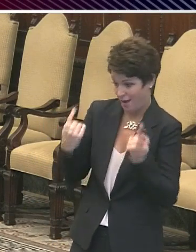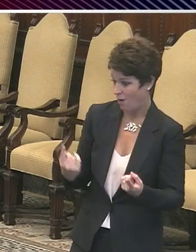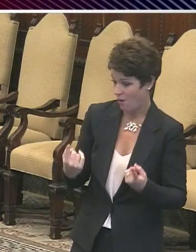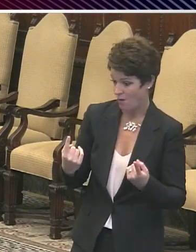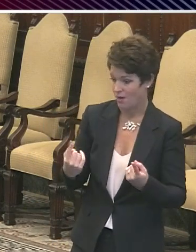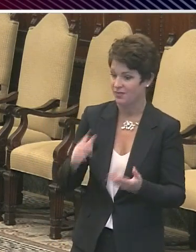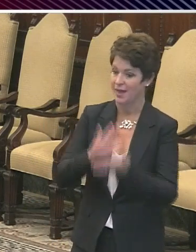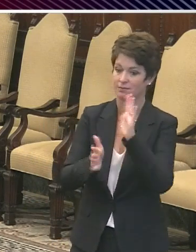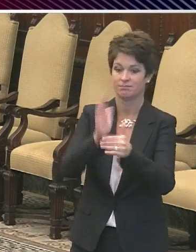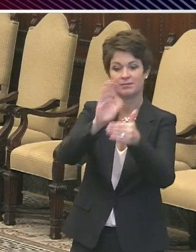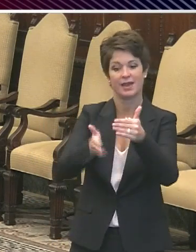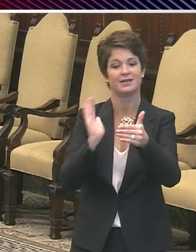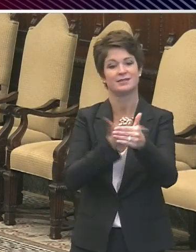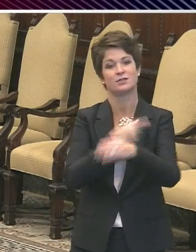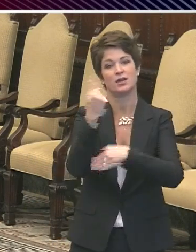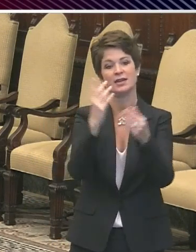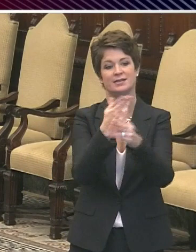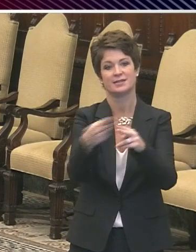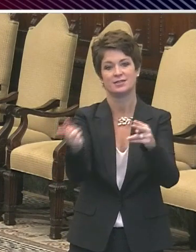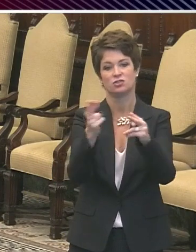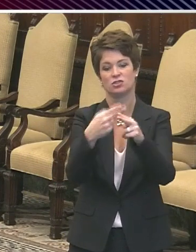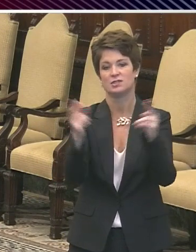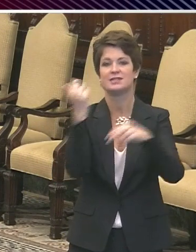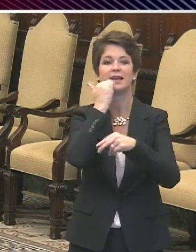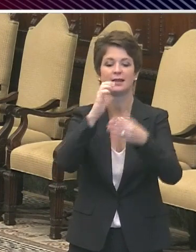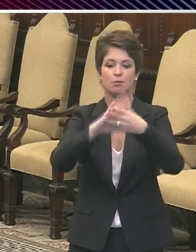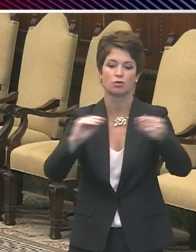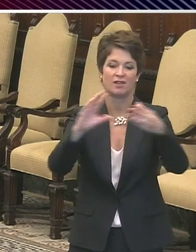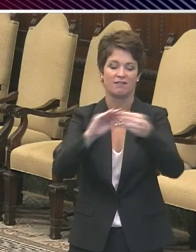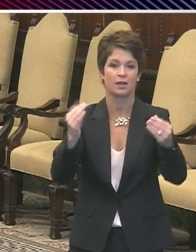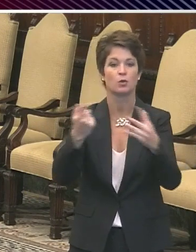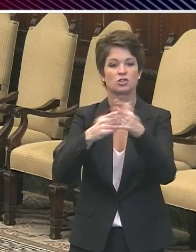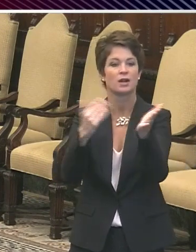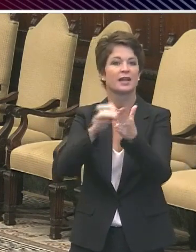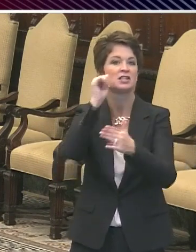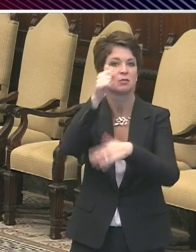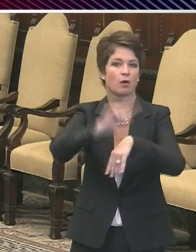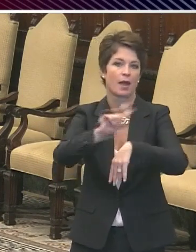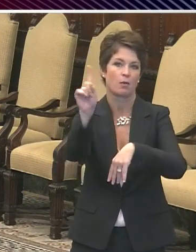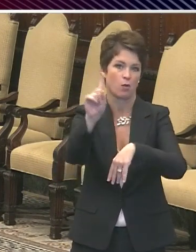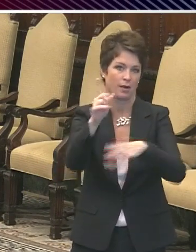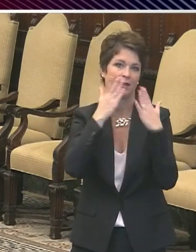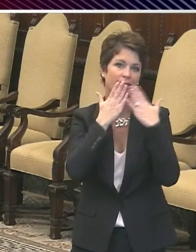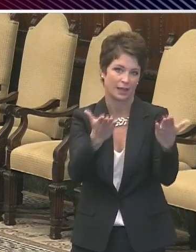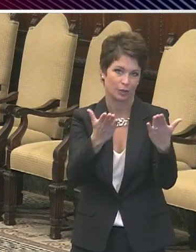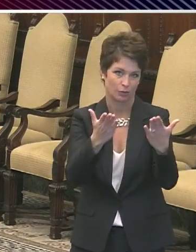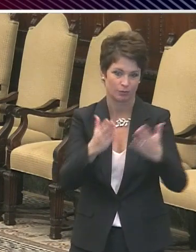that concludes today's daily briefing. We will resume tomorrow at 1 p.m.